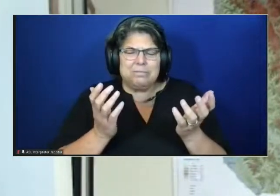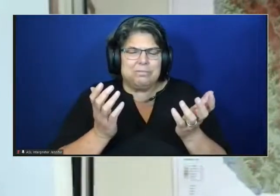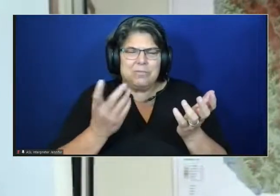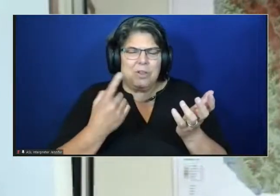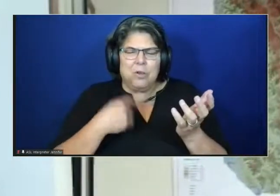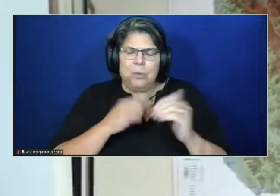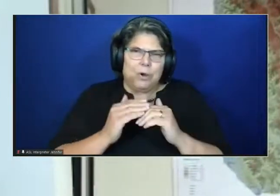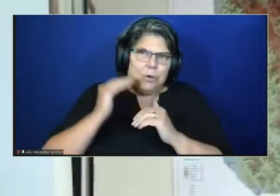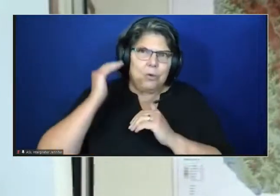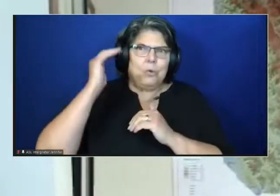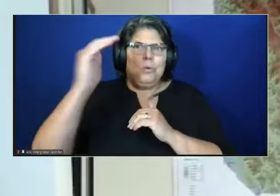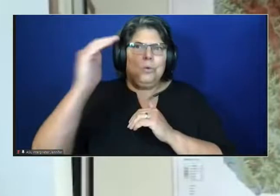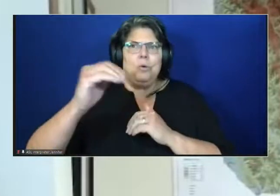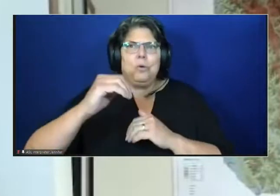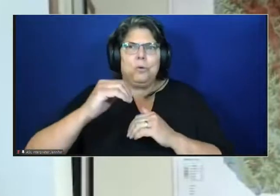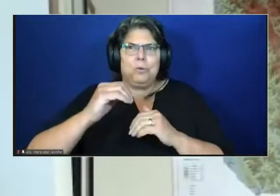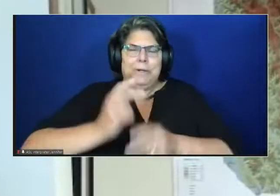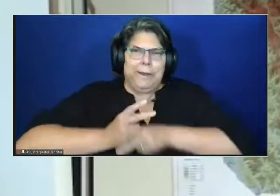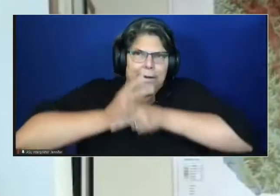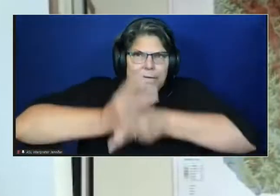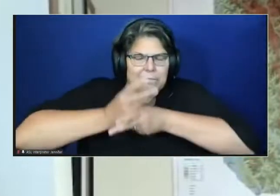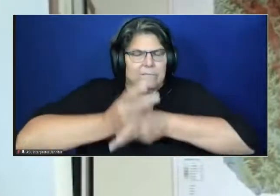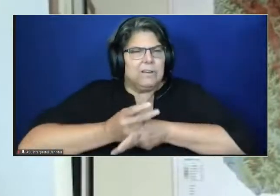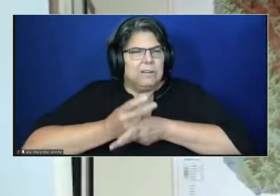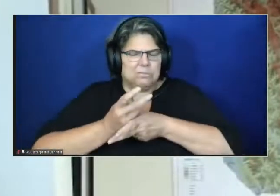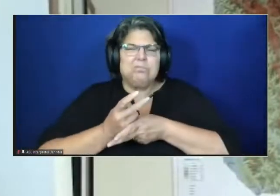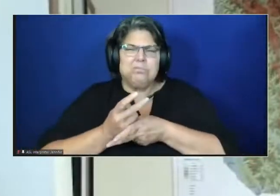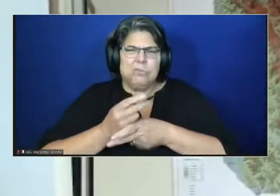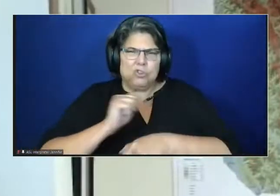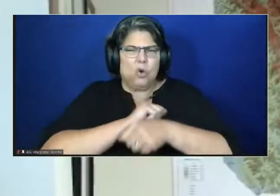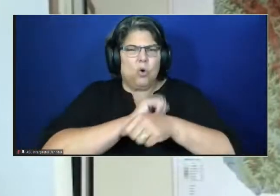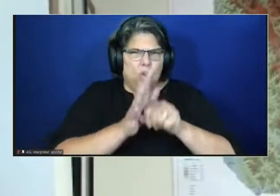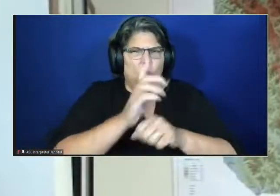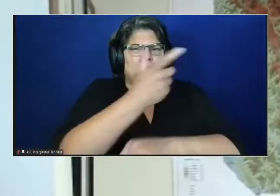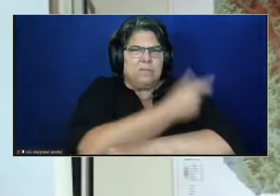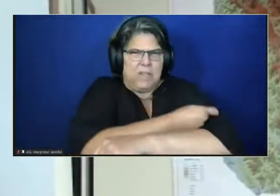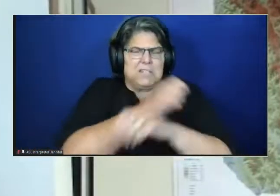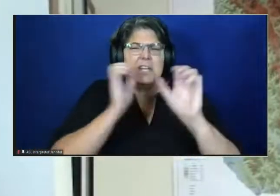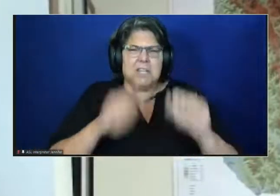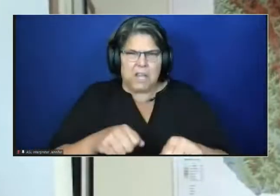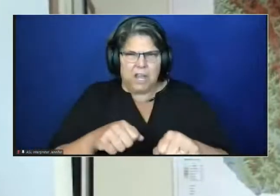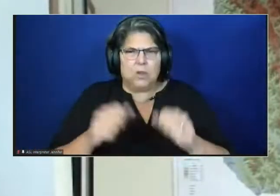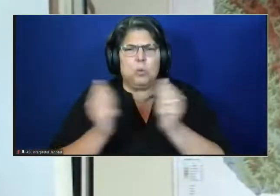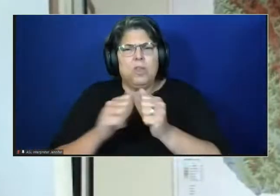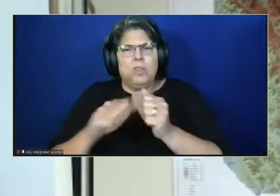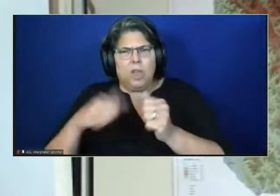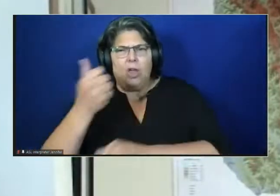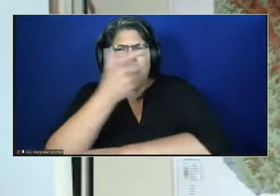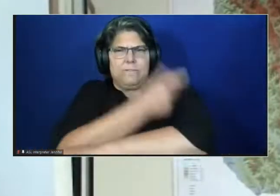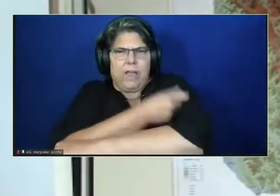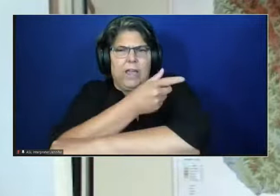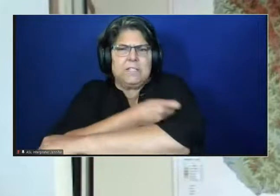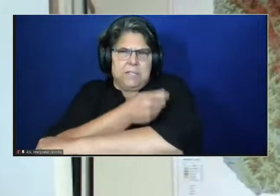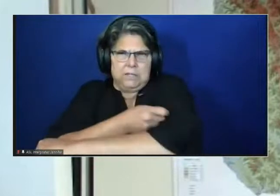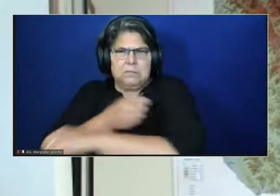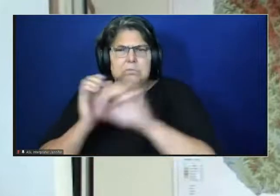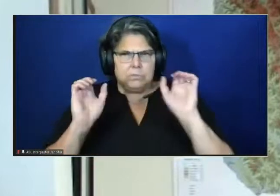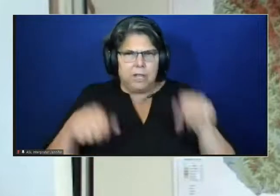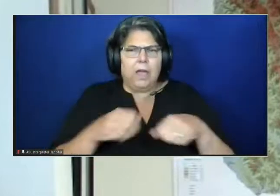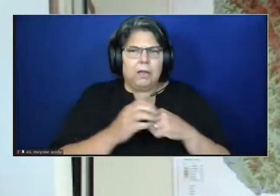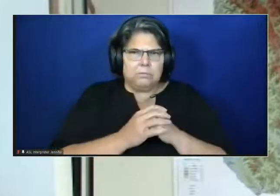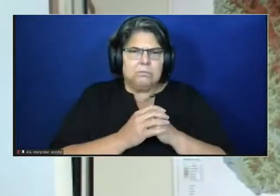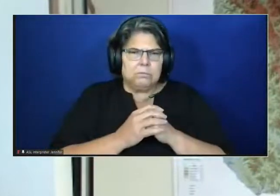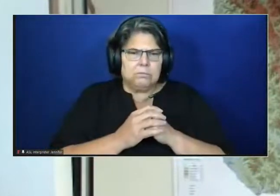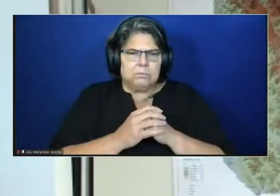overreactions, and we can give the COVID with any of the other vaccinations that we need to receive, and most of them we